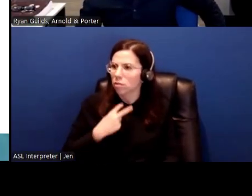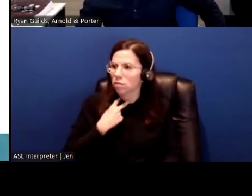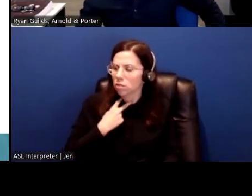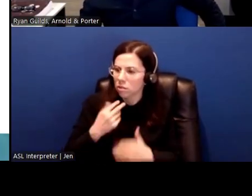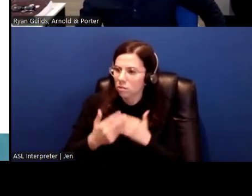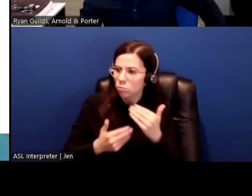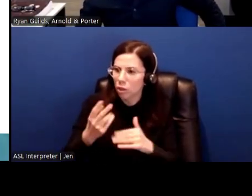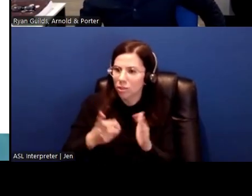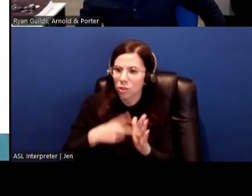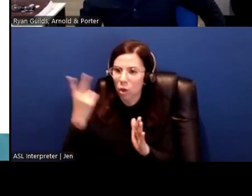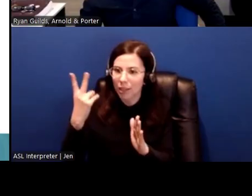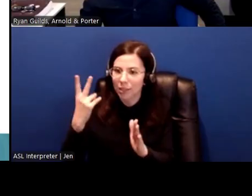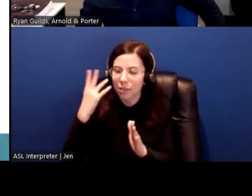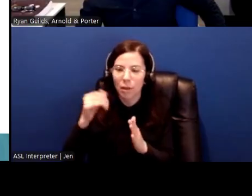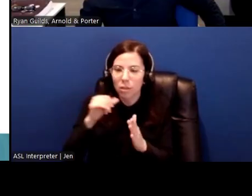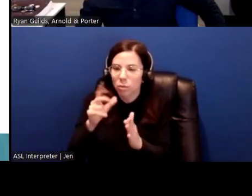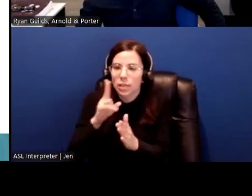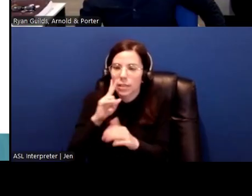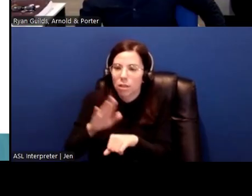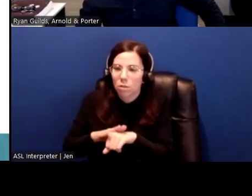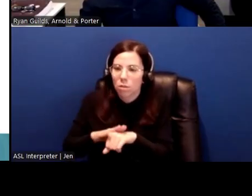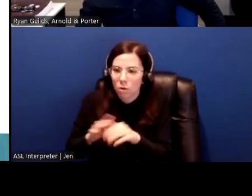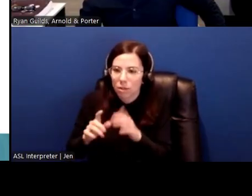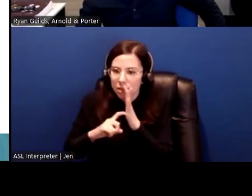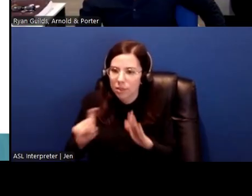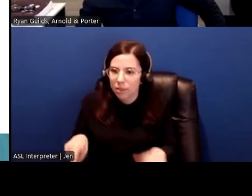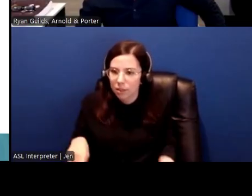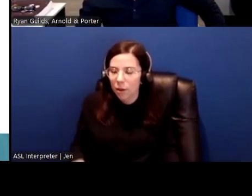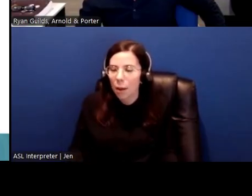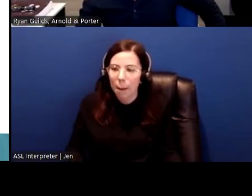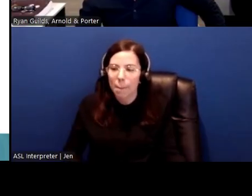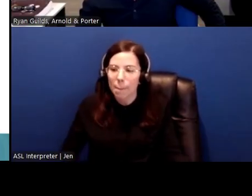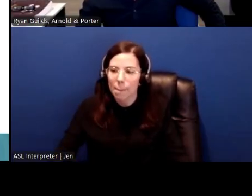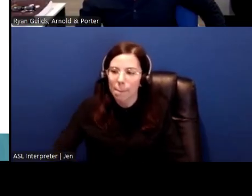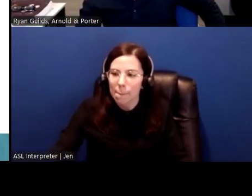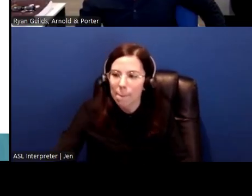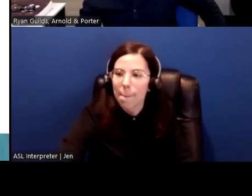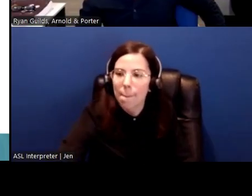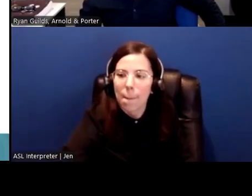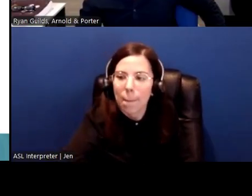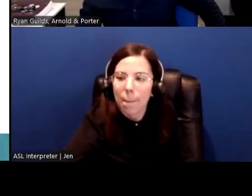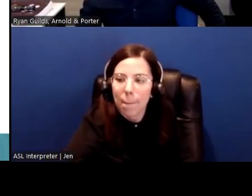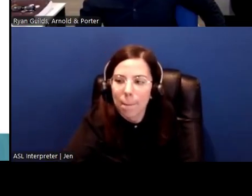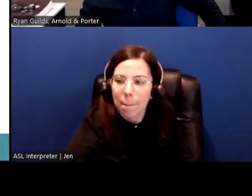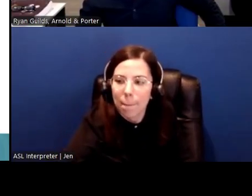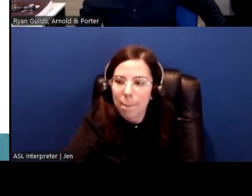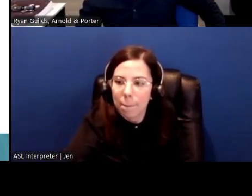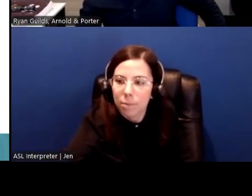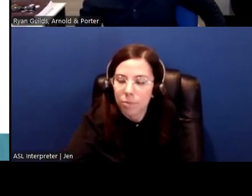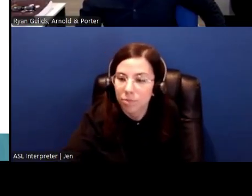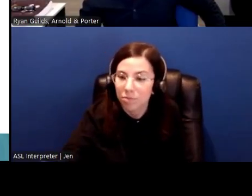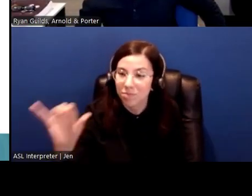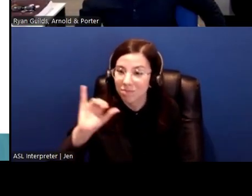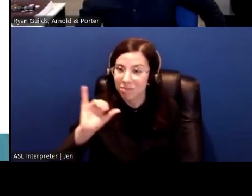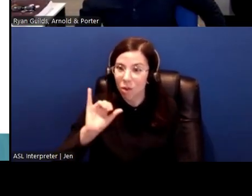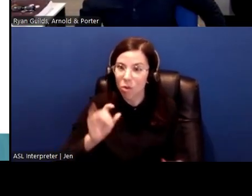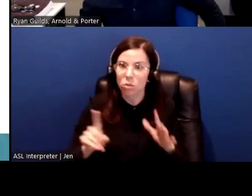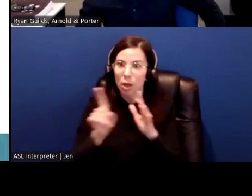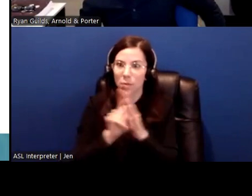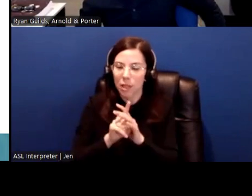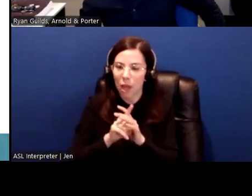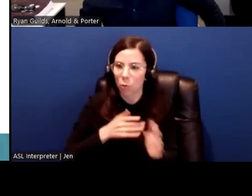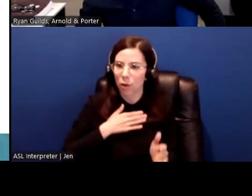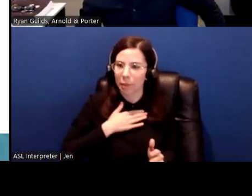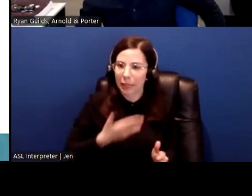process twice because we didn't get the notice that we needed. It also frequently will come up in the question of plea agreements. The